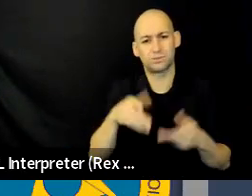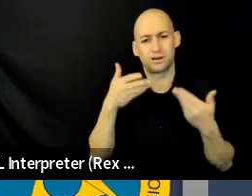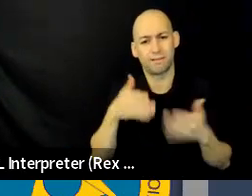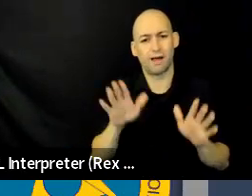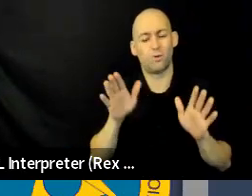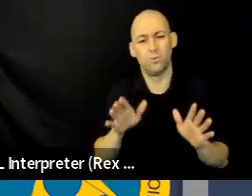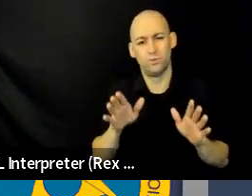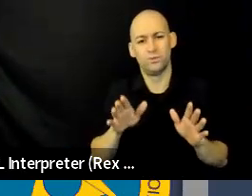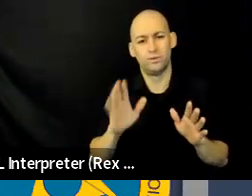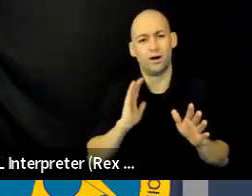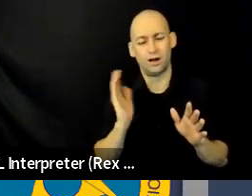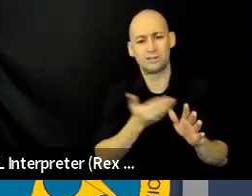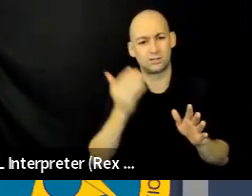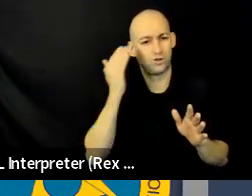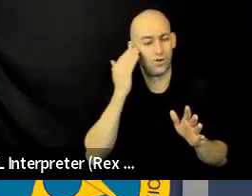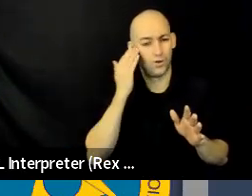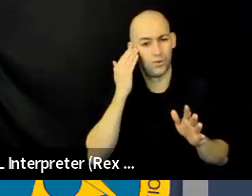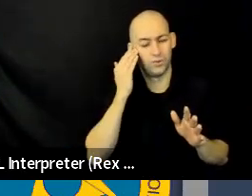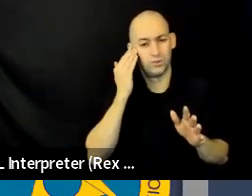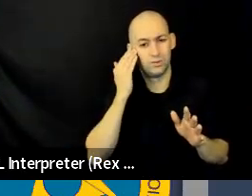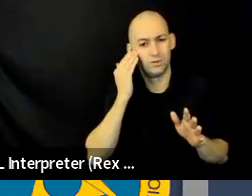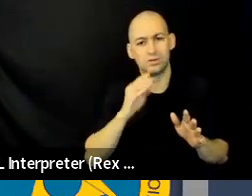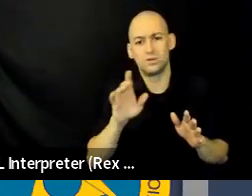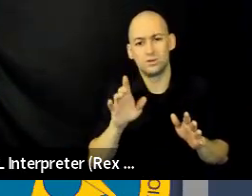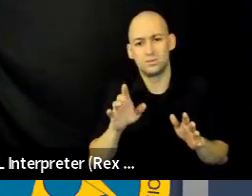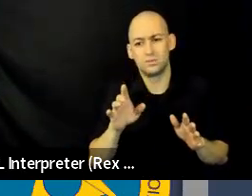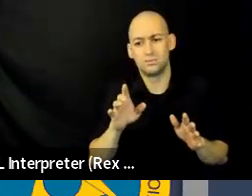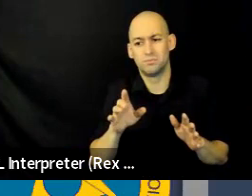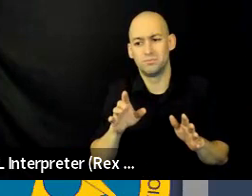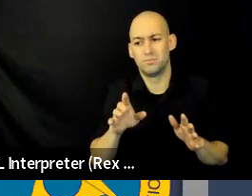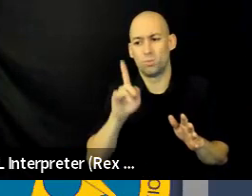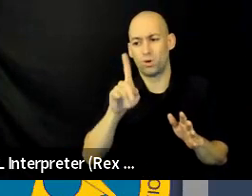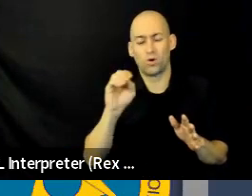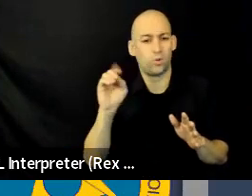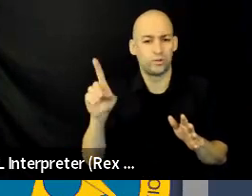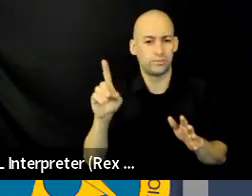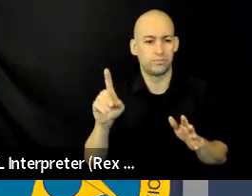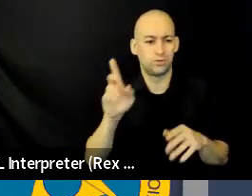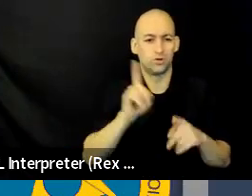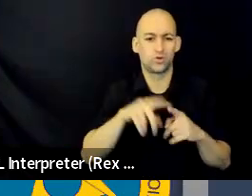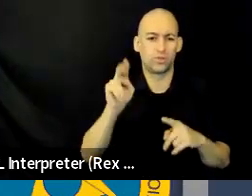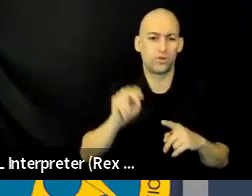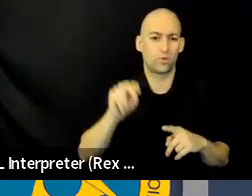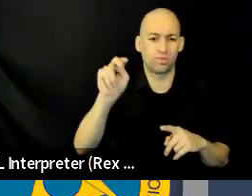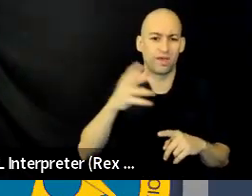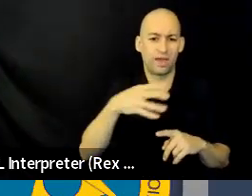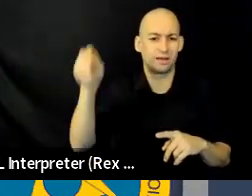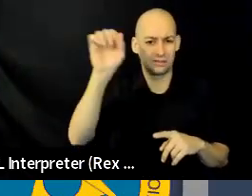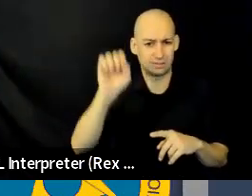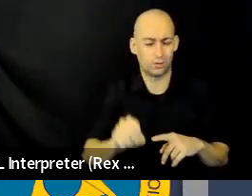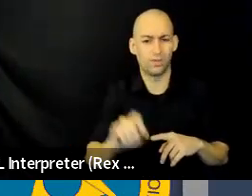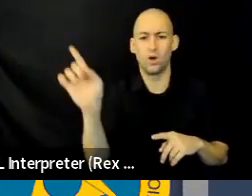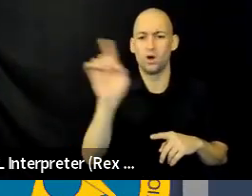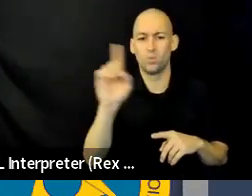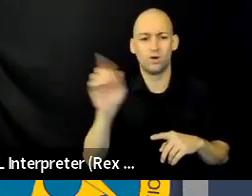us know on 101 to the north and the south. Where